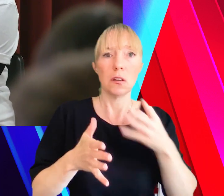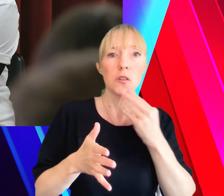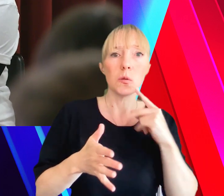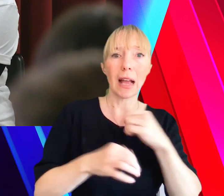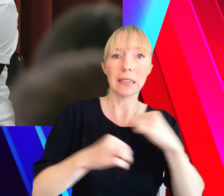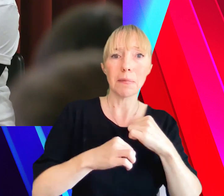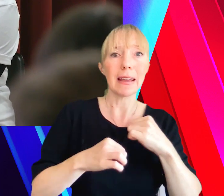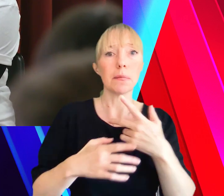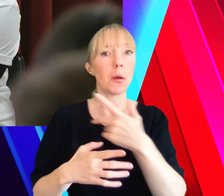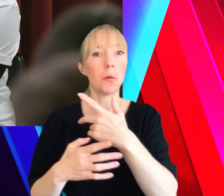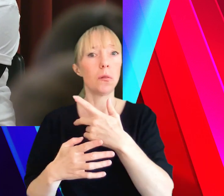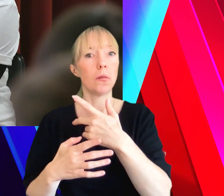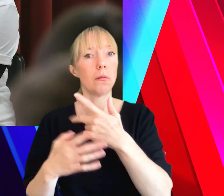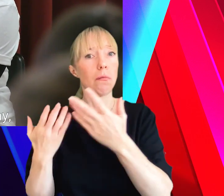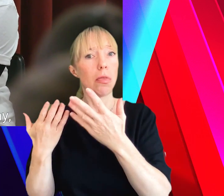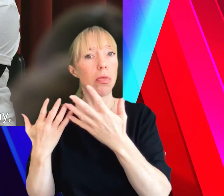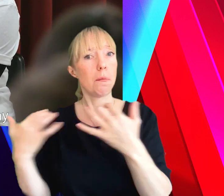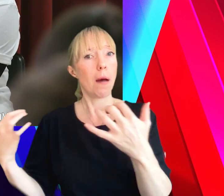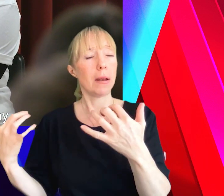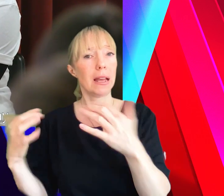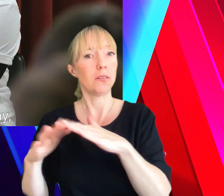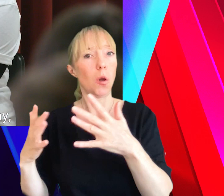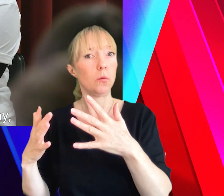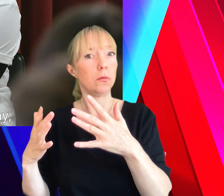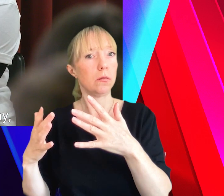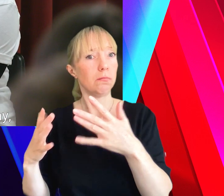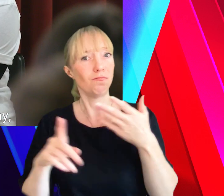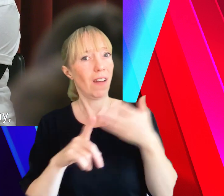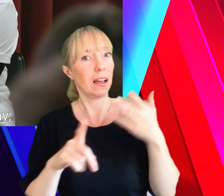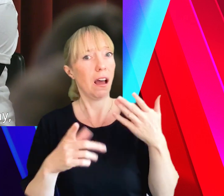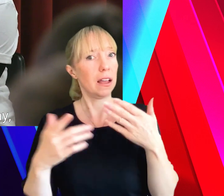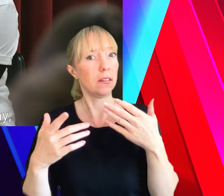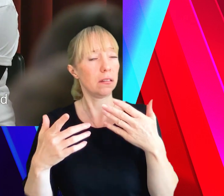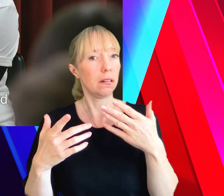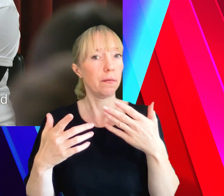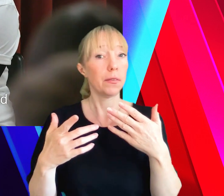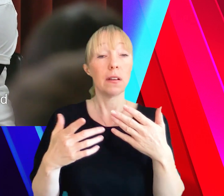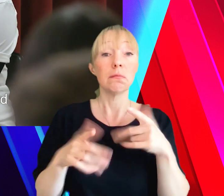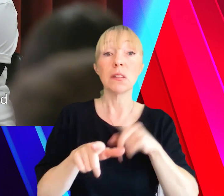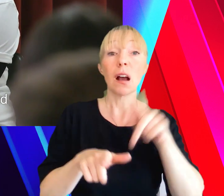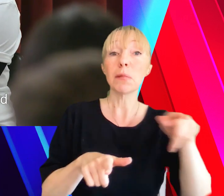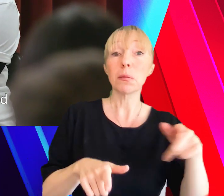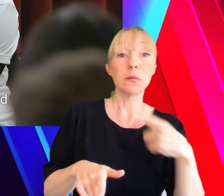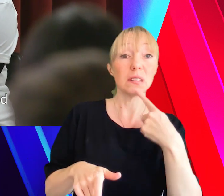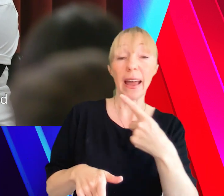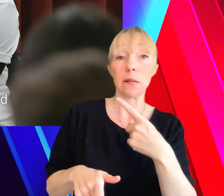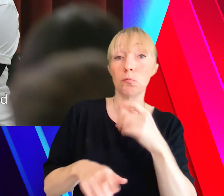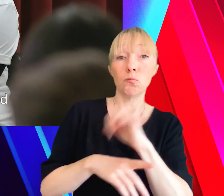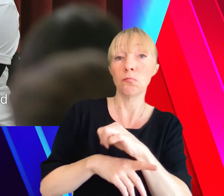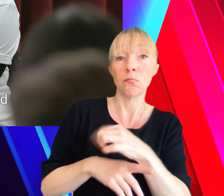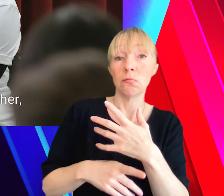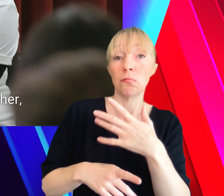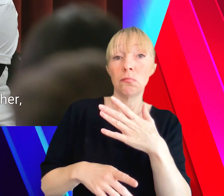not being taken seriously in the sector. And I think it's really exciting that we're seeing young people just say actually we don't need this legitimised because